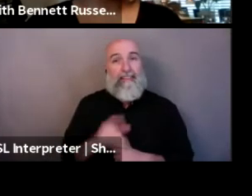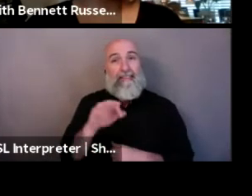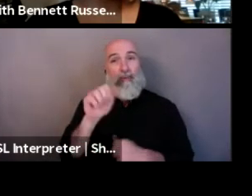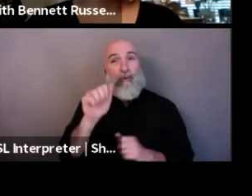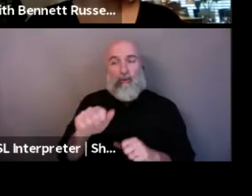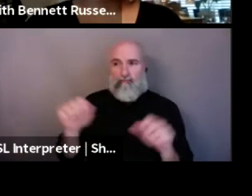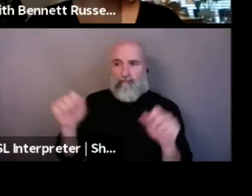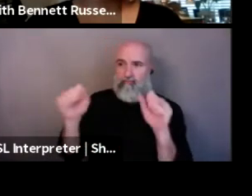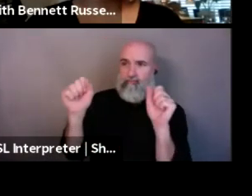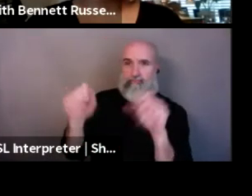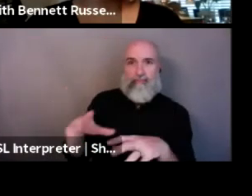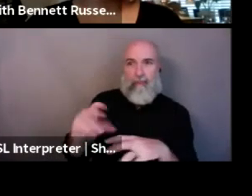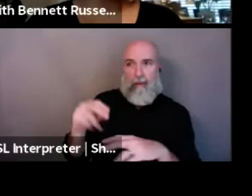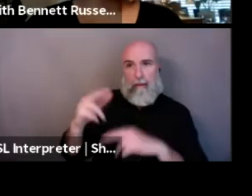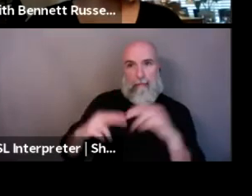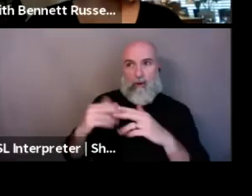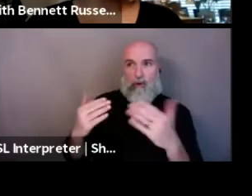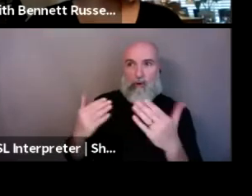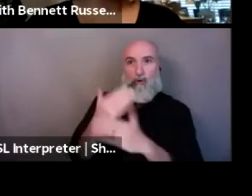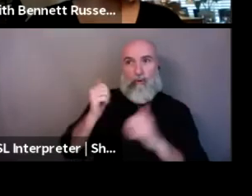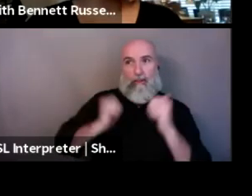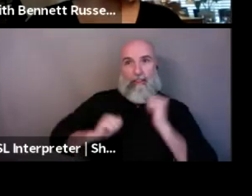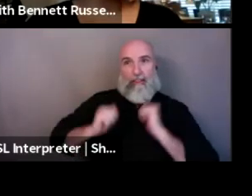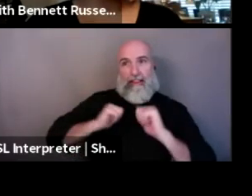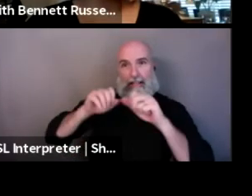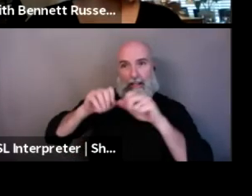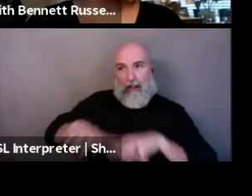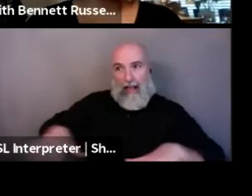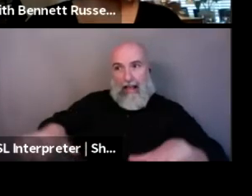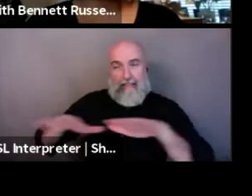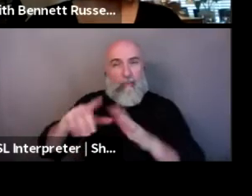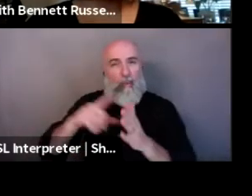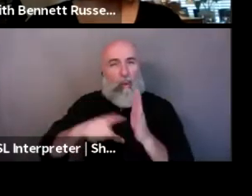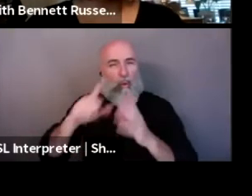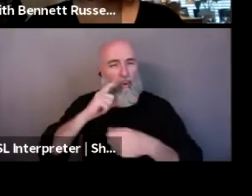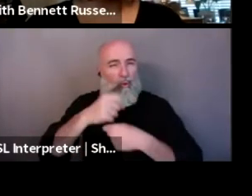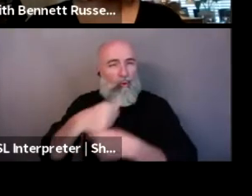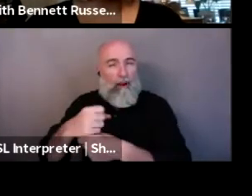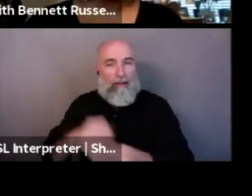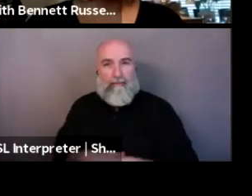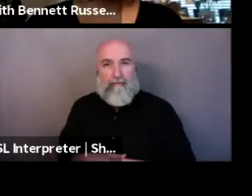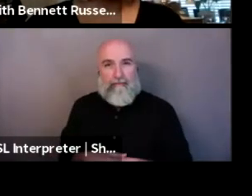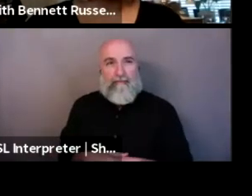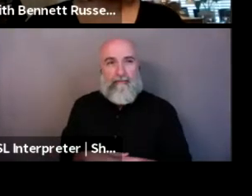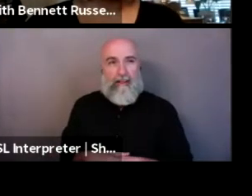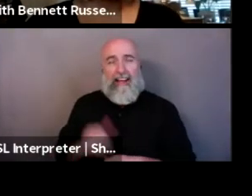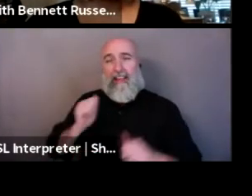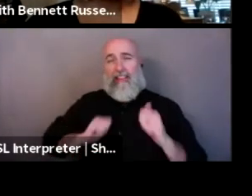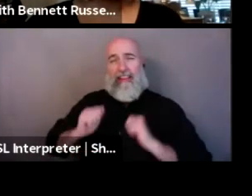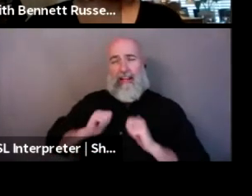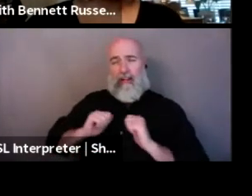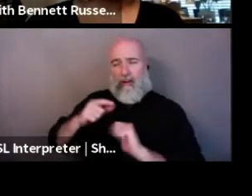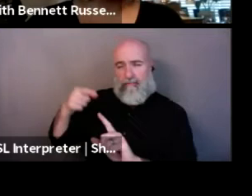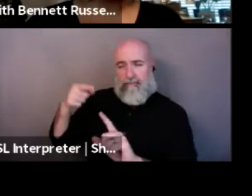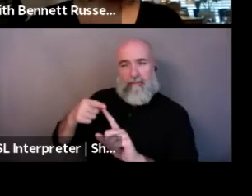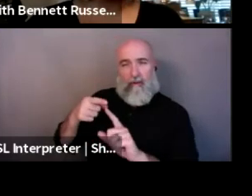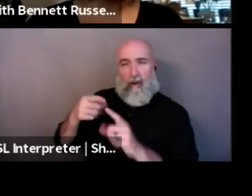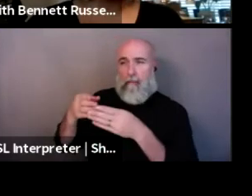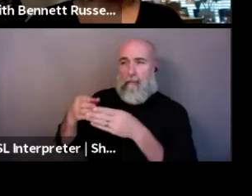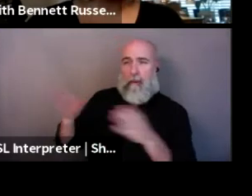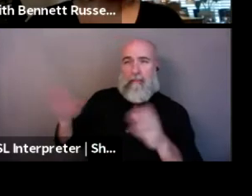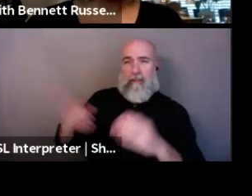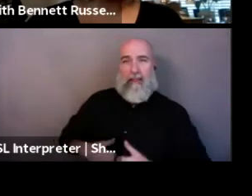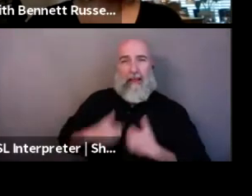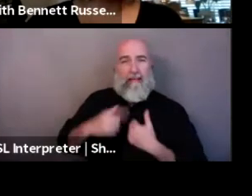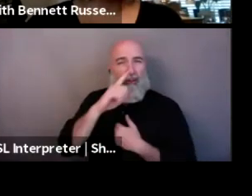and build a new theater landscape, what would you create? What does theater at the heart of public life look like?